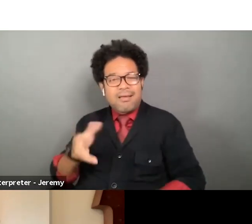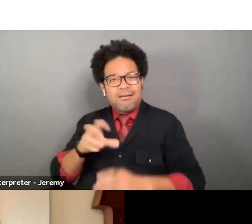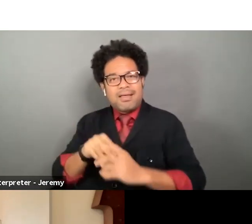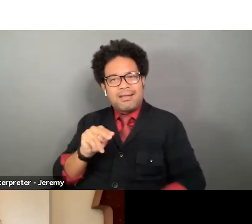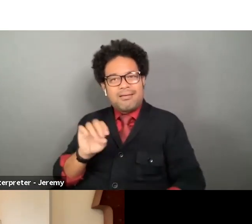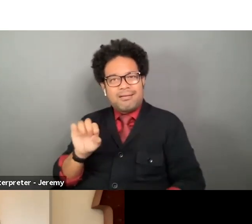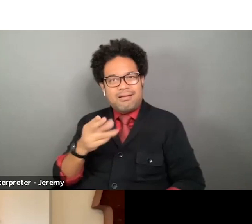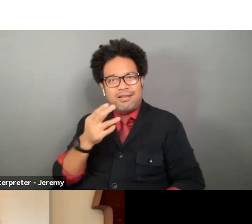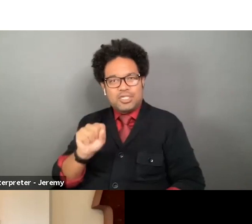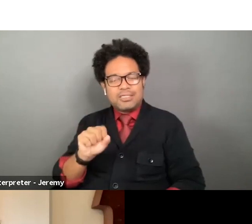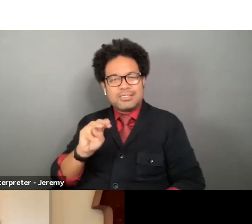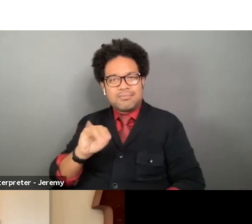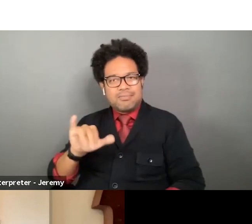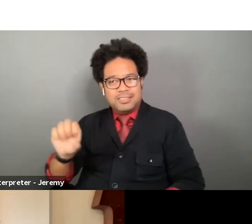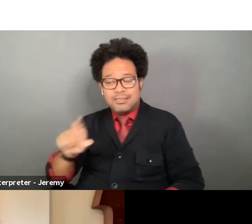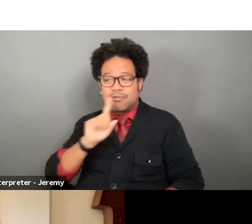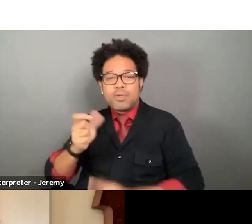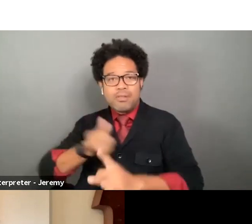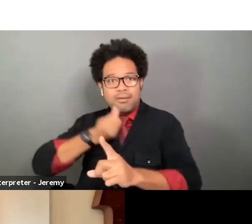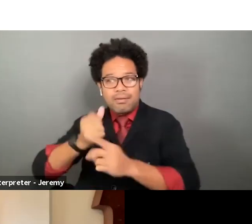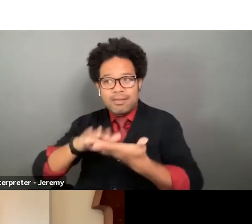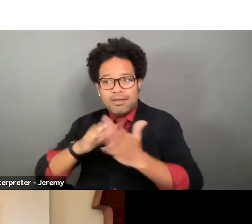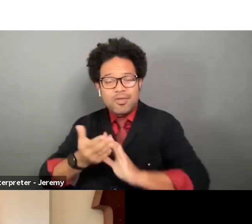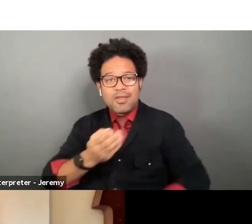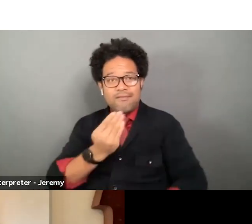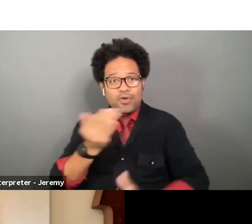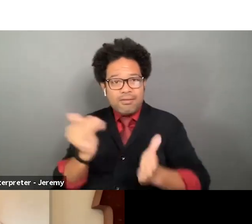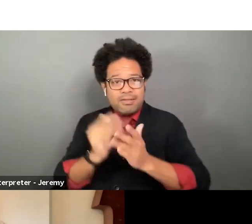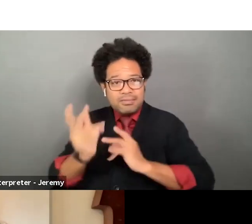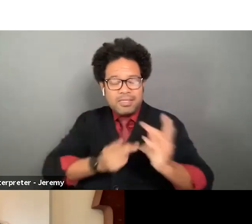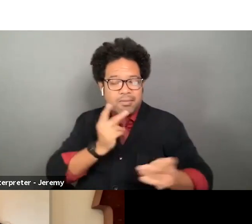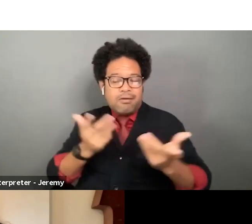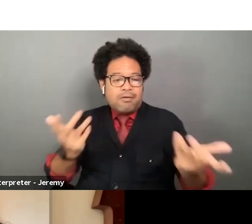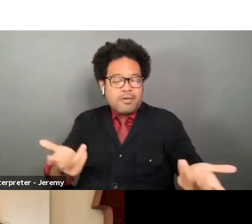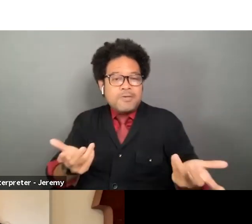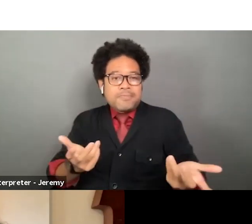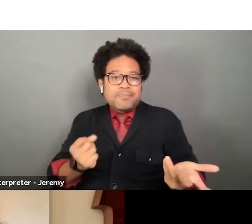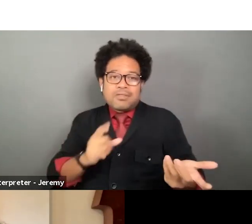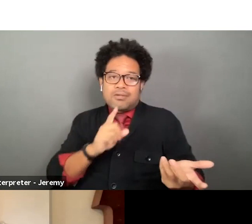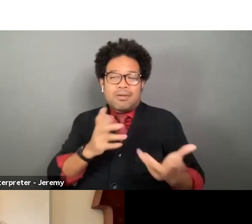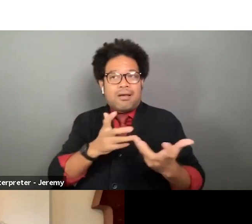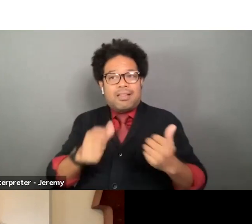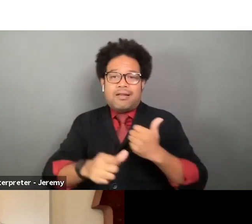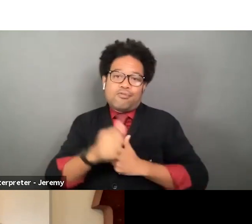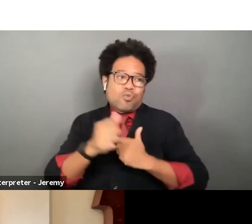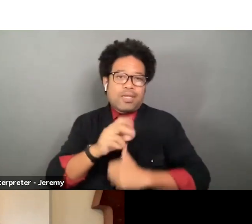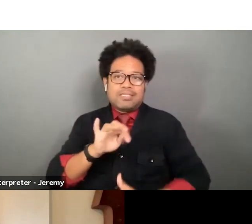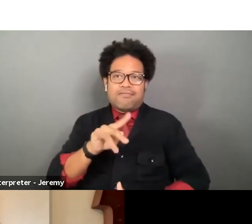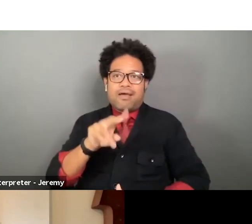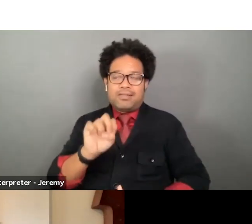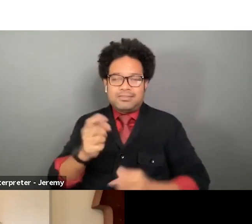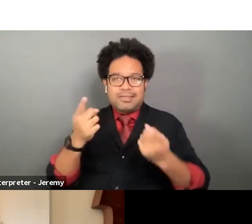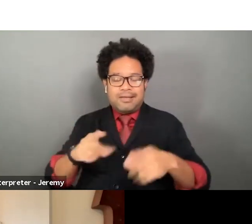Mississippi. It completely rocked this community of 14,000 people. there were a lot of threats and violence and things that happened after that.